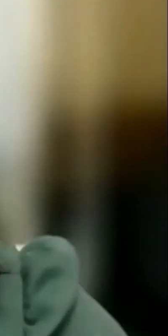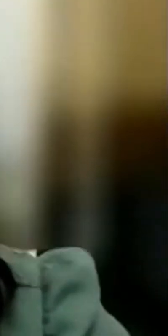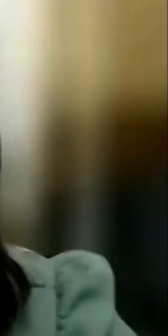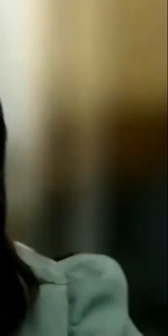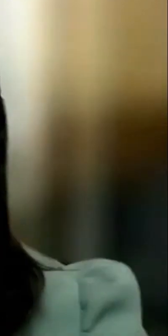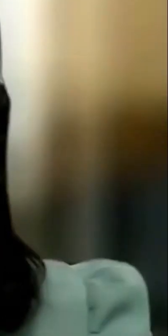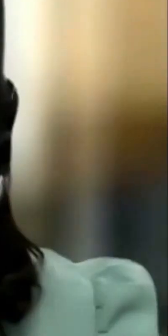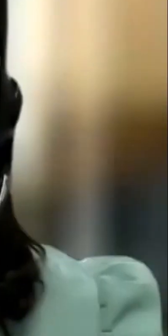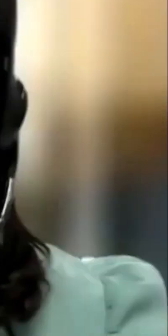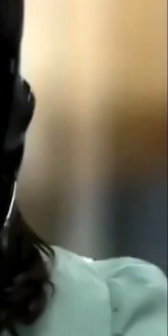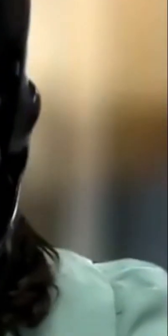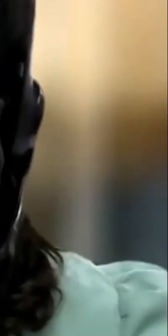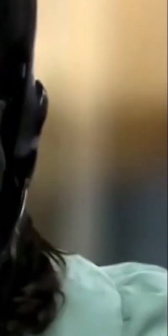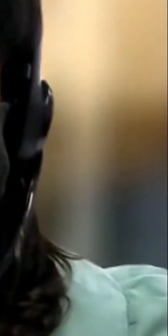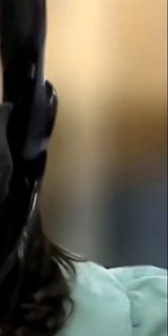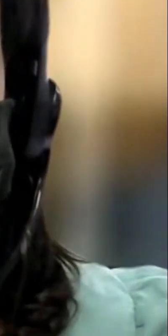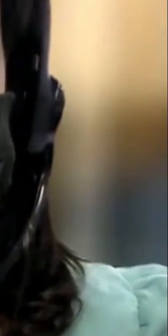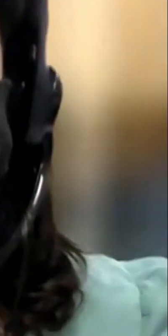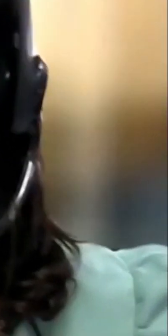Dr. Gisele?